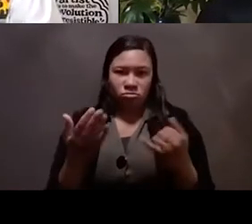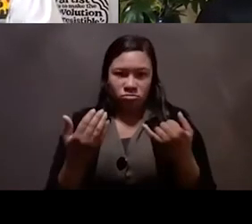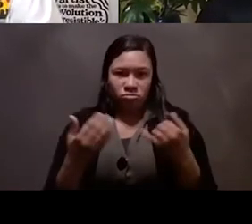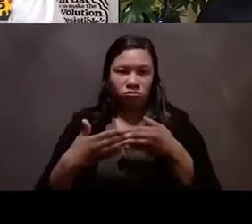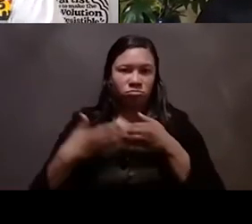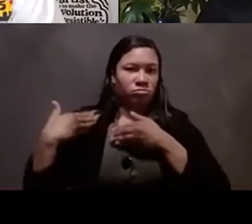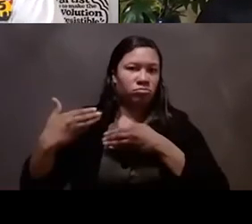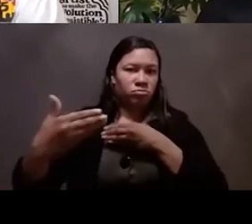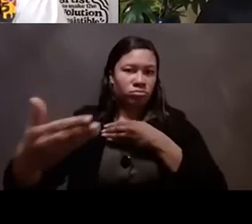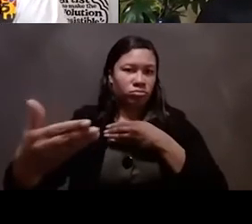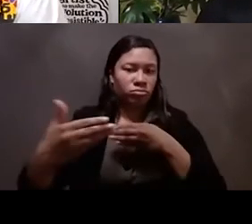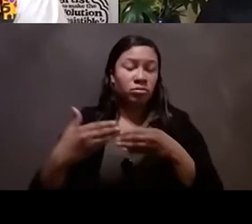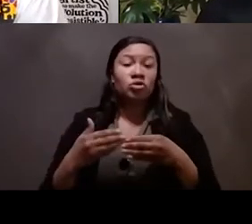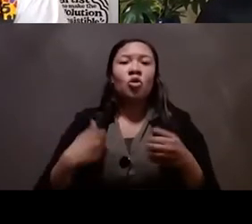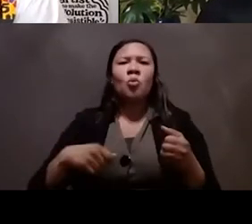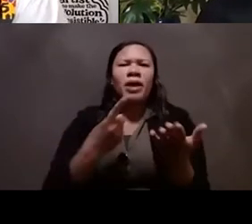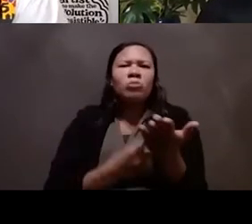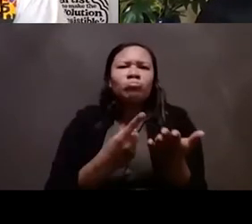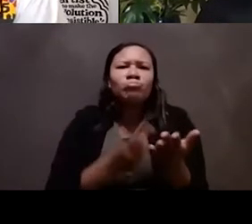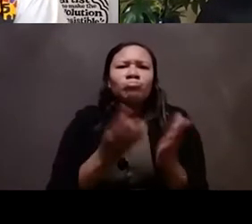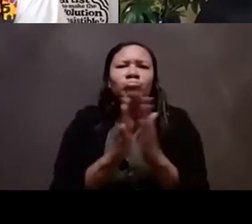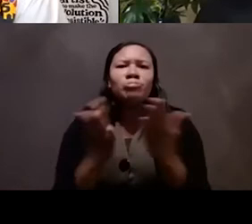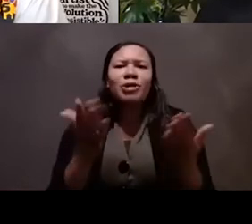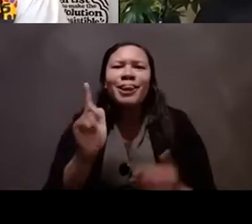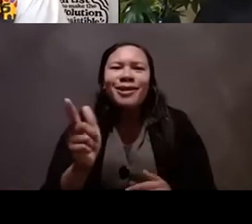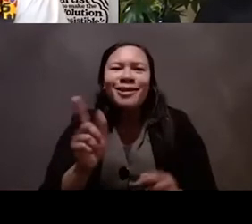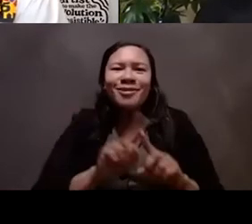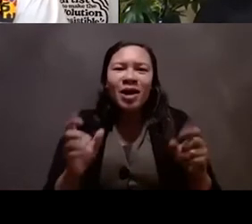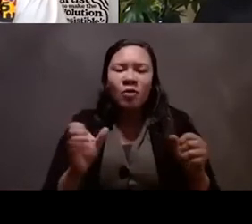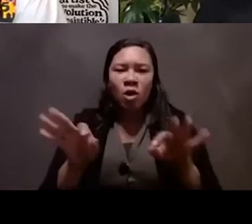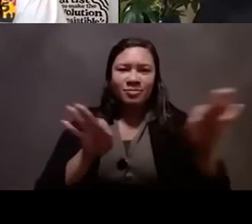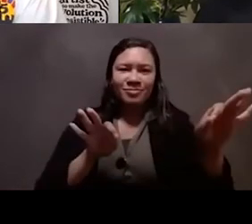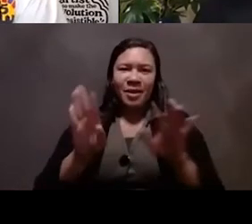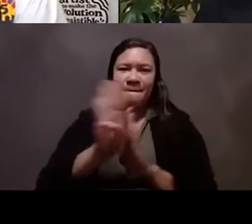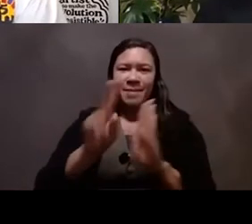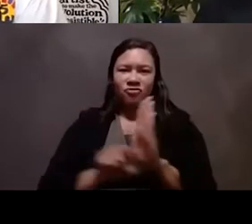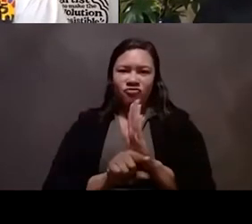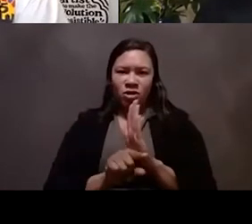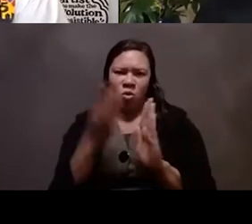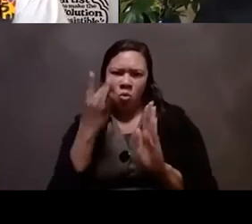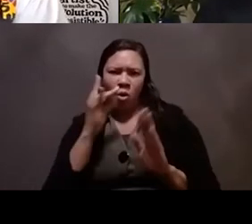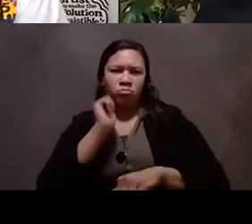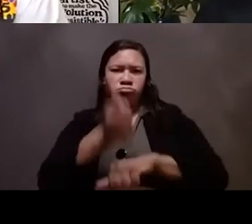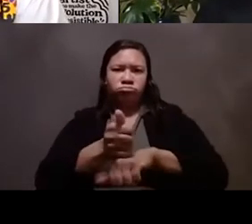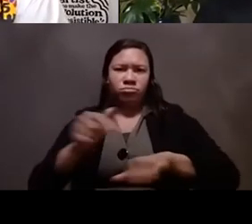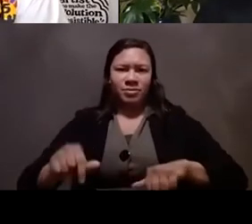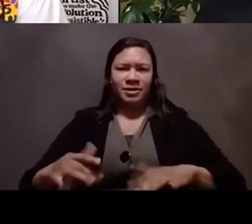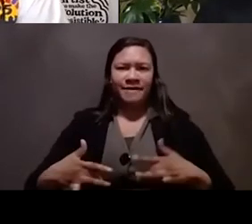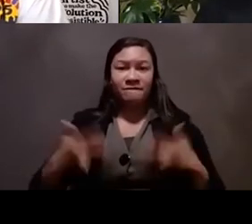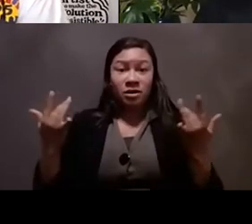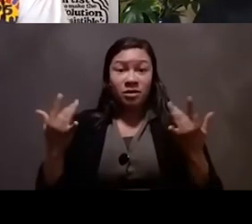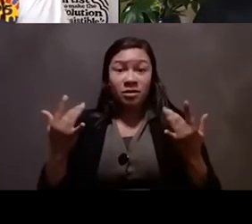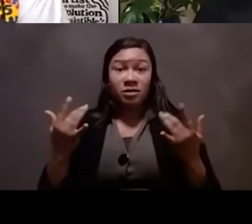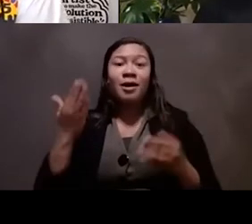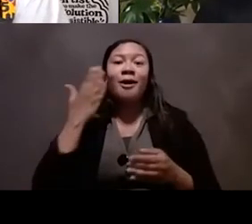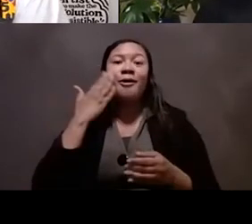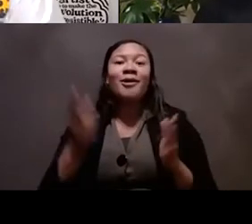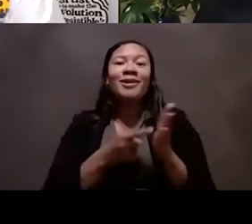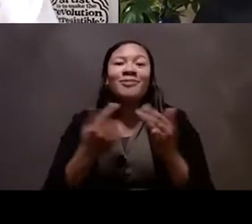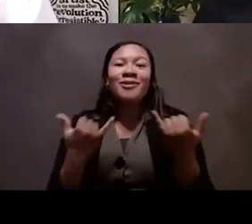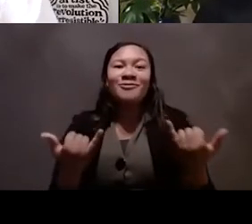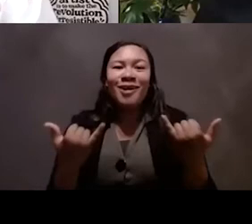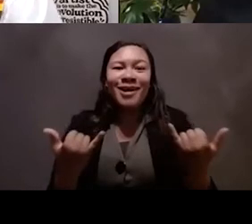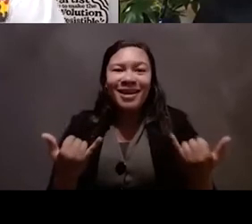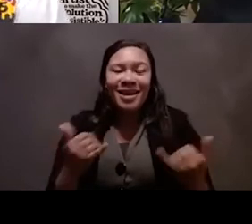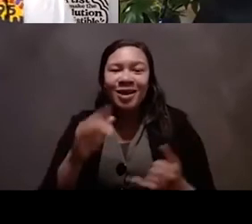into kind of dialogue around it, but I just wanted to give that as a framing device because I think sometimes, especially in this digital world, we just